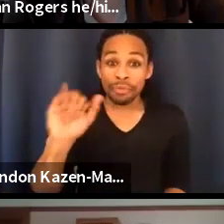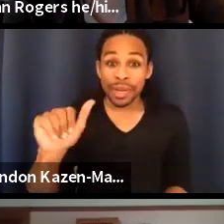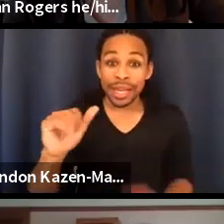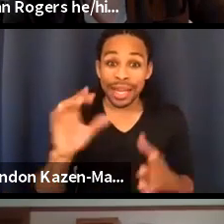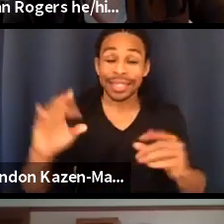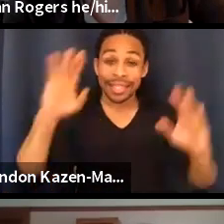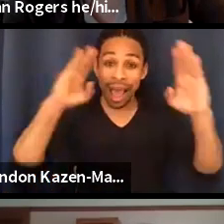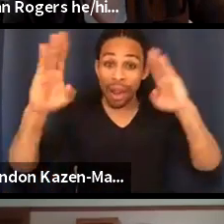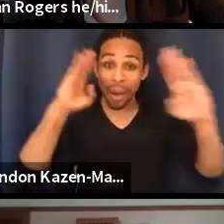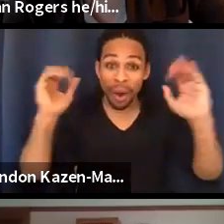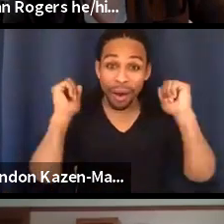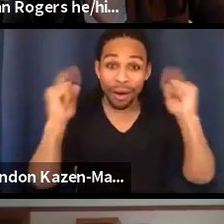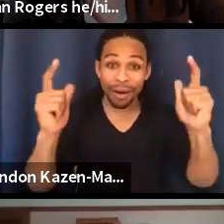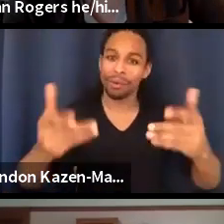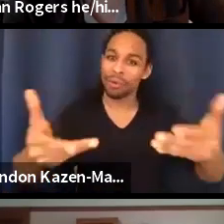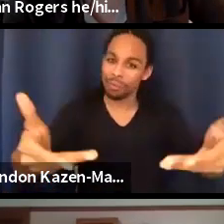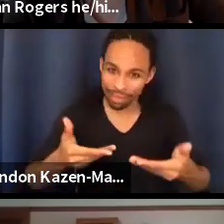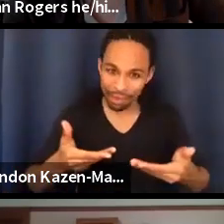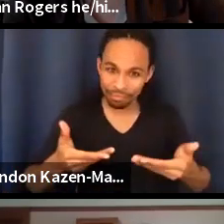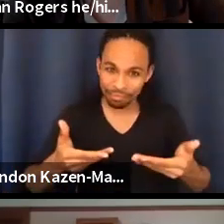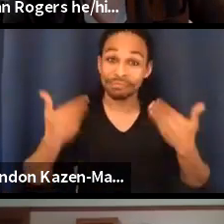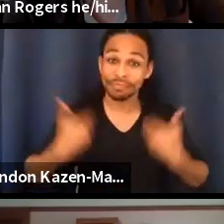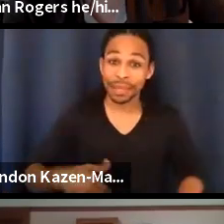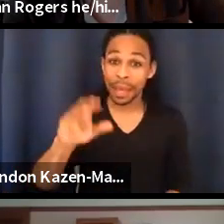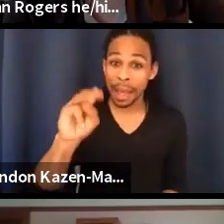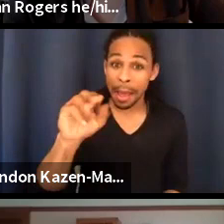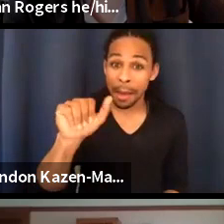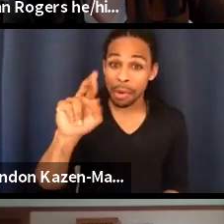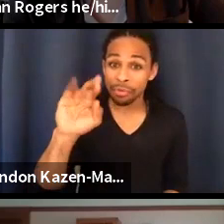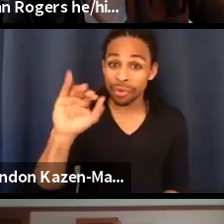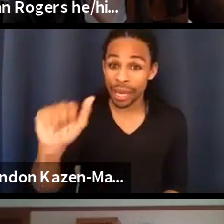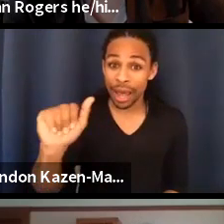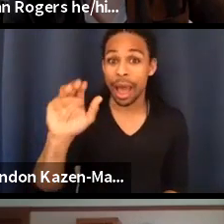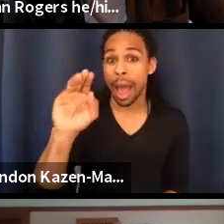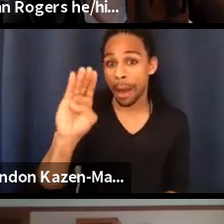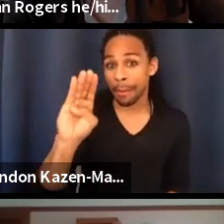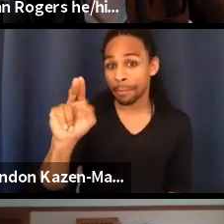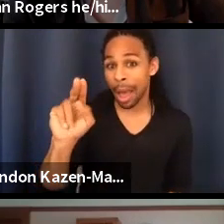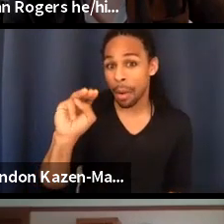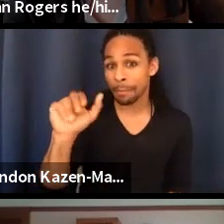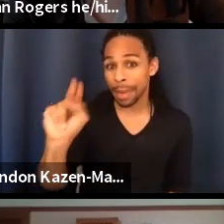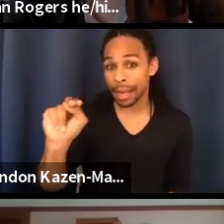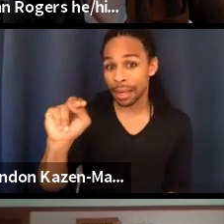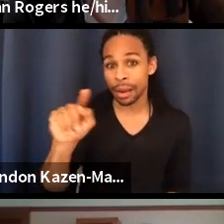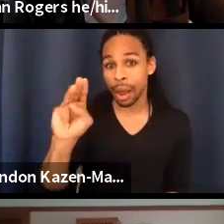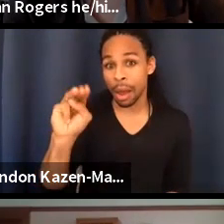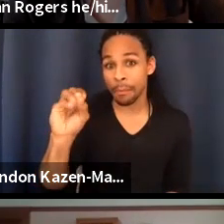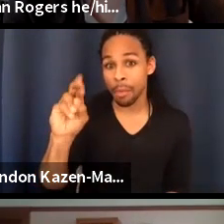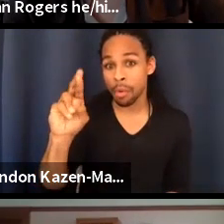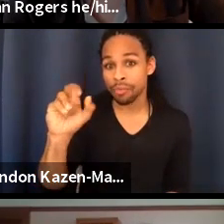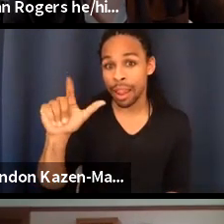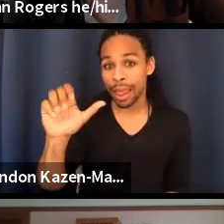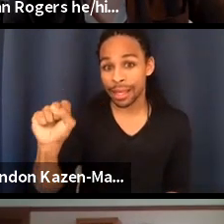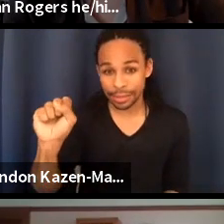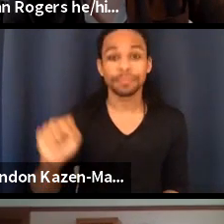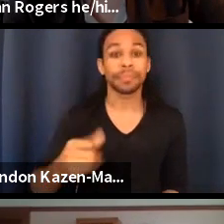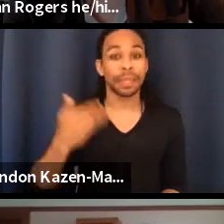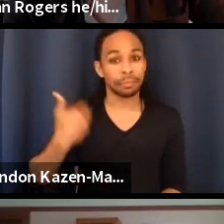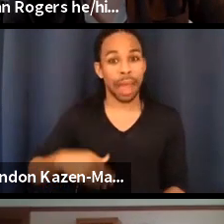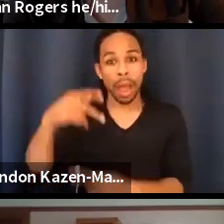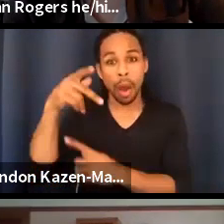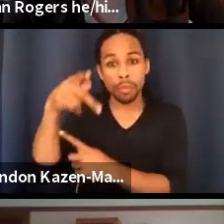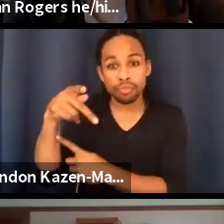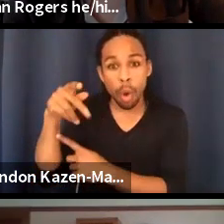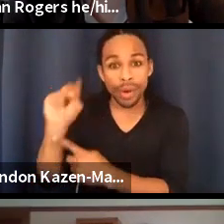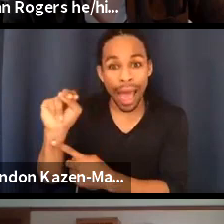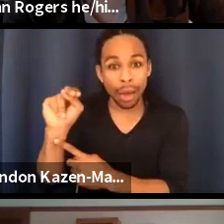Welcome. I'm Maria Bauman-Morales. When you refer to me, you should use she and